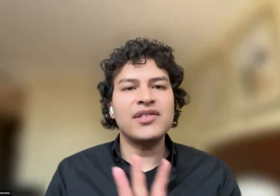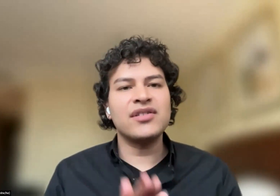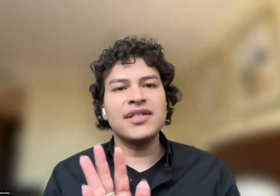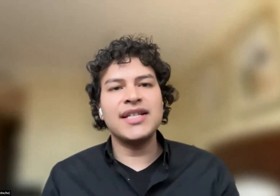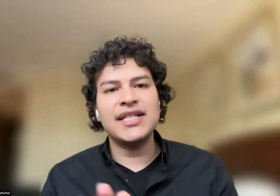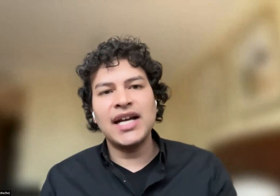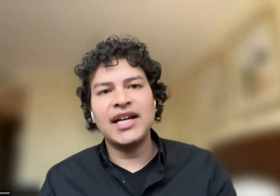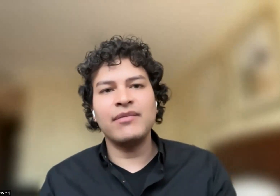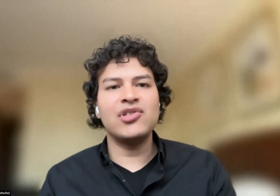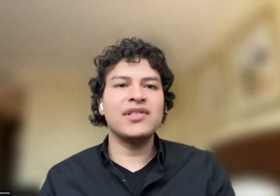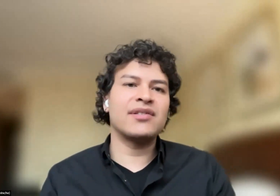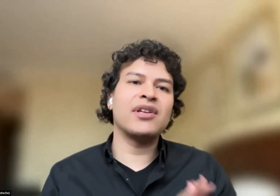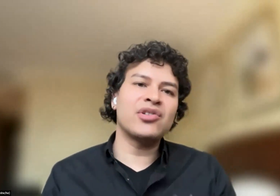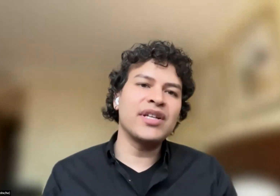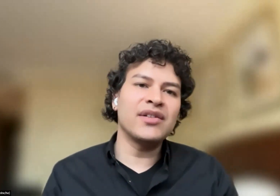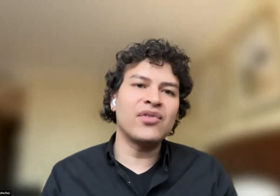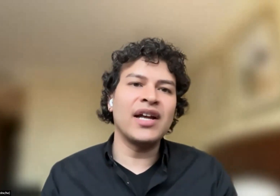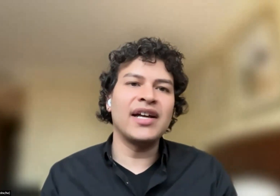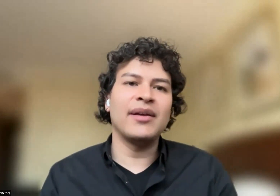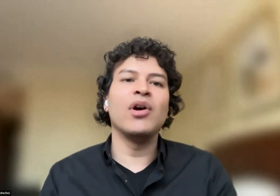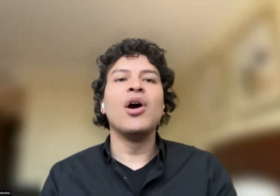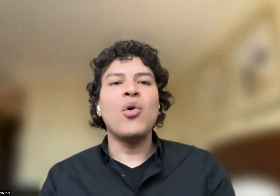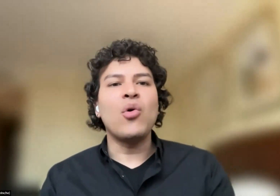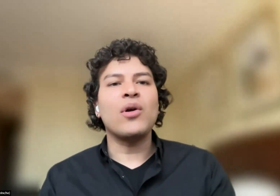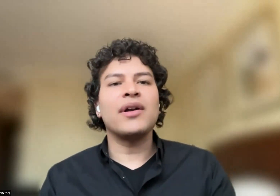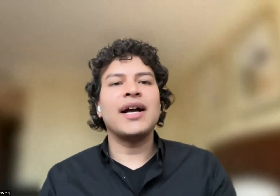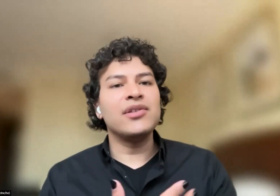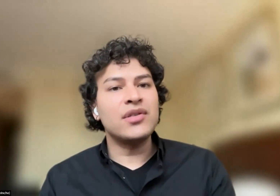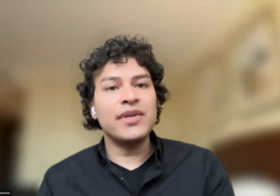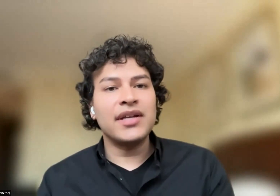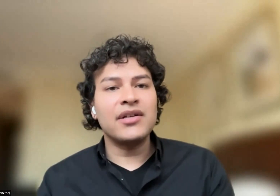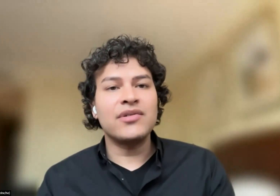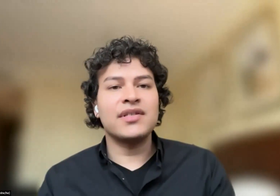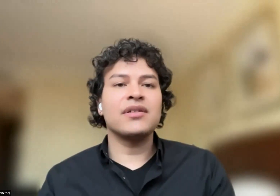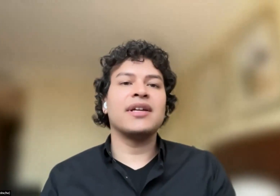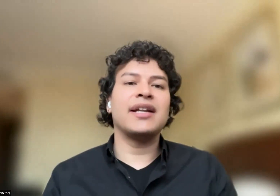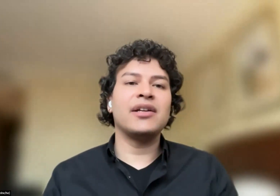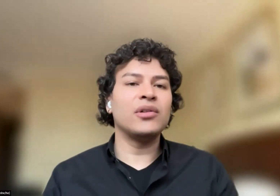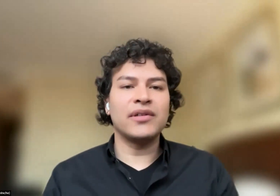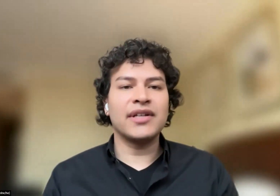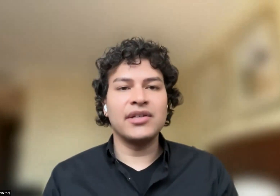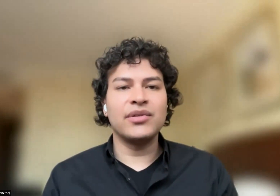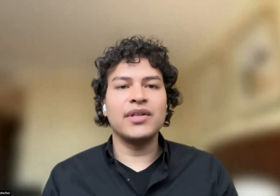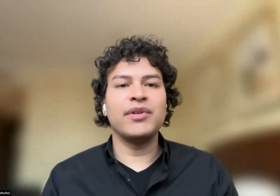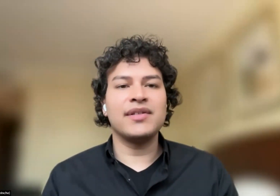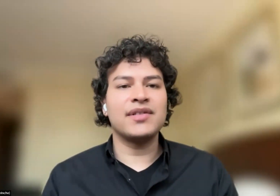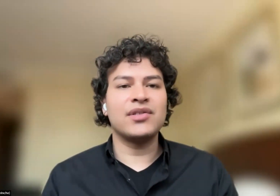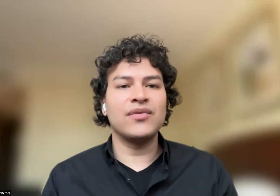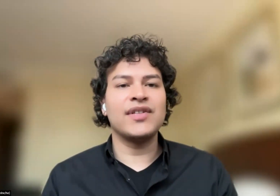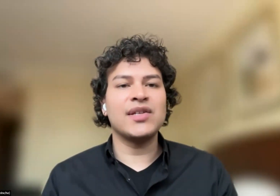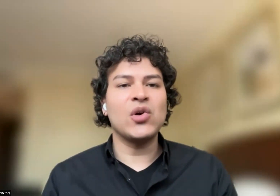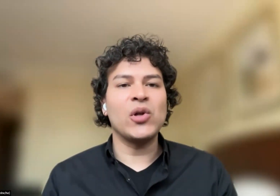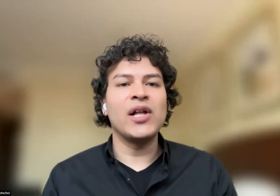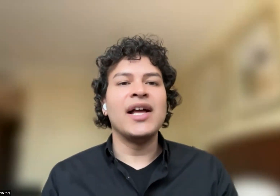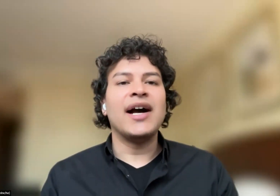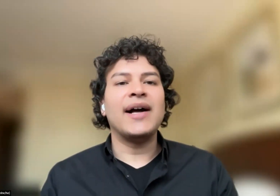Oh, you know, it's just going to take time. You just got treated for Lyme. Or I used to be a hairdresser and I no longer can do it because it's